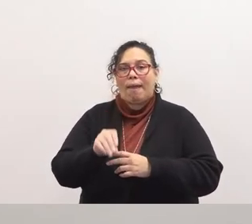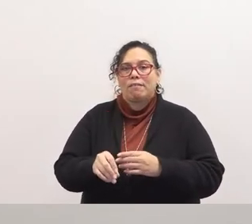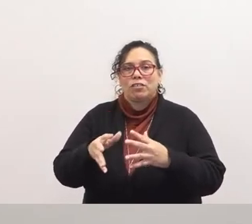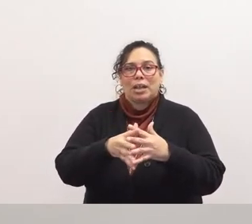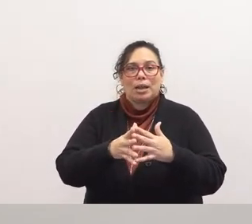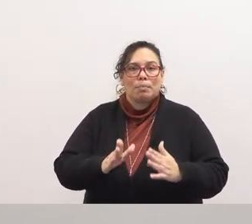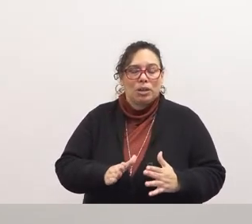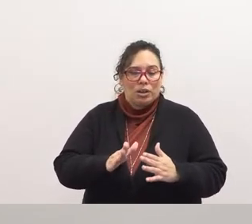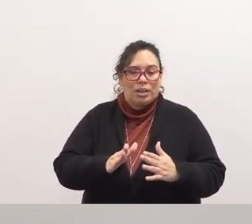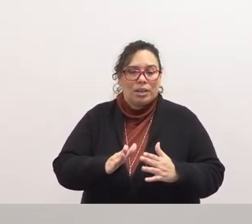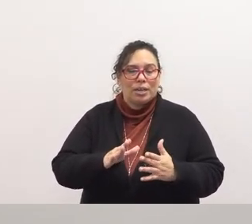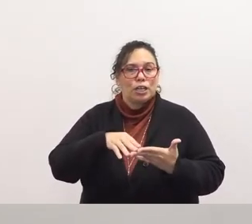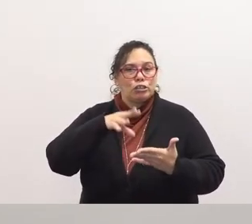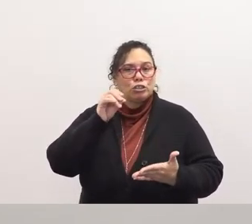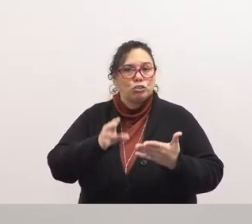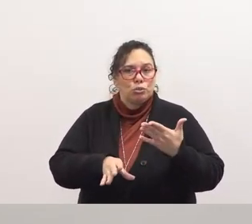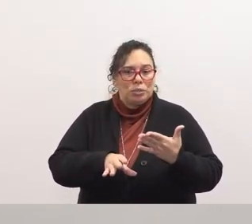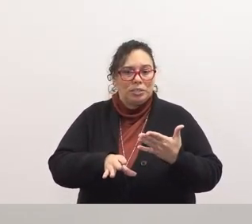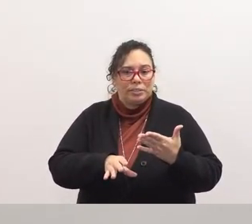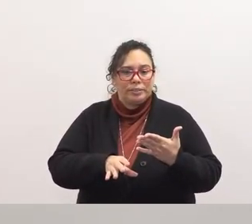African-American students